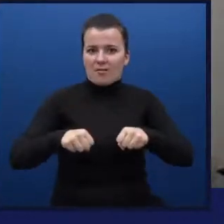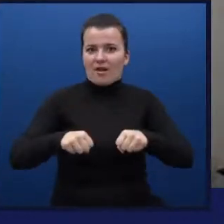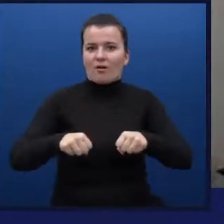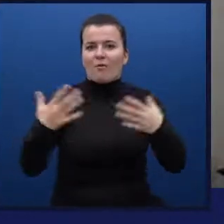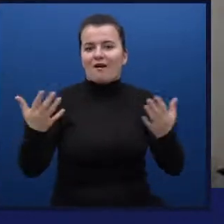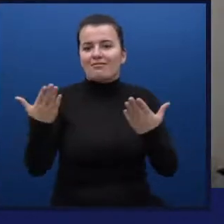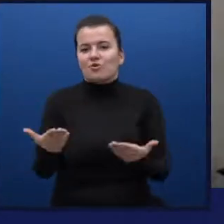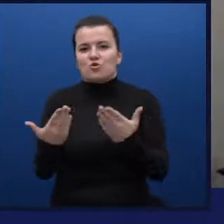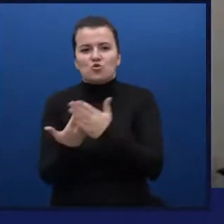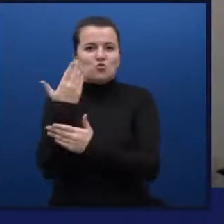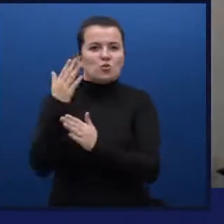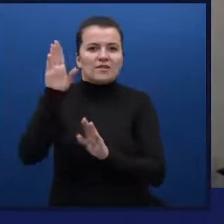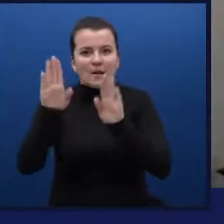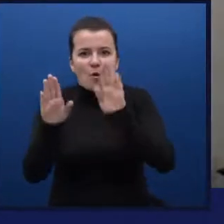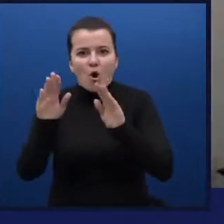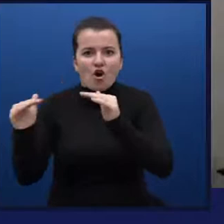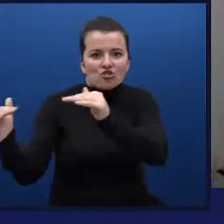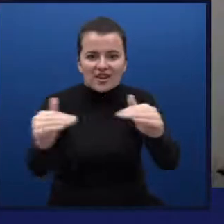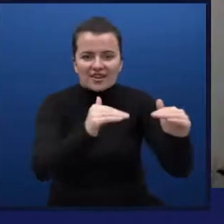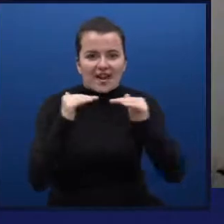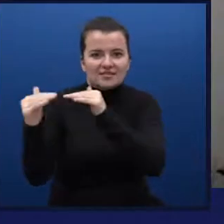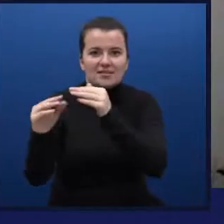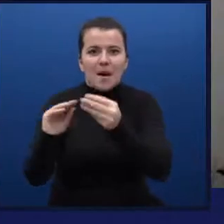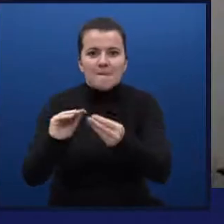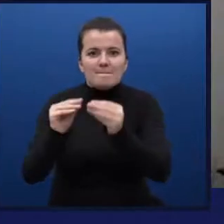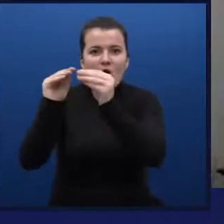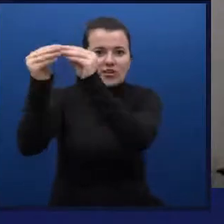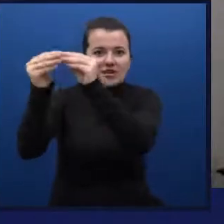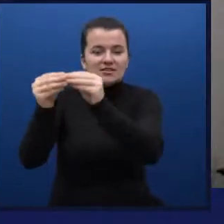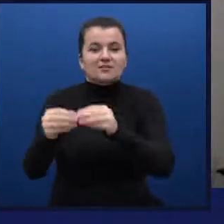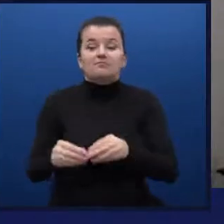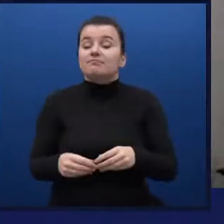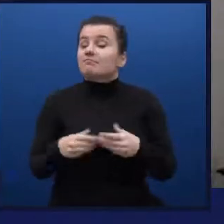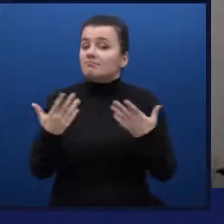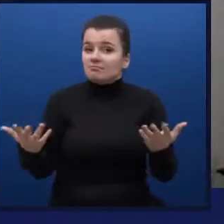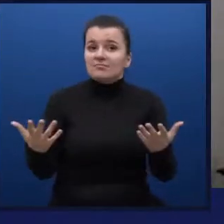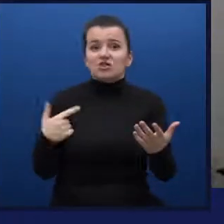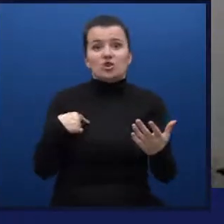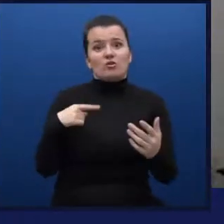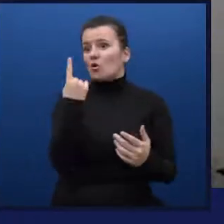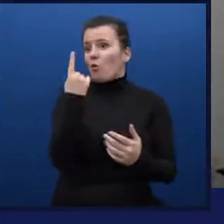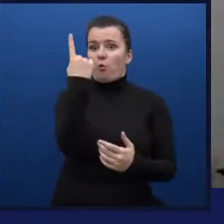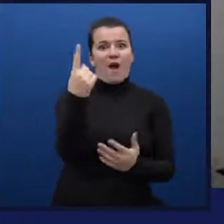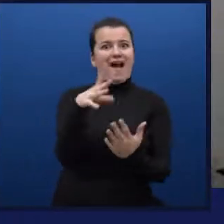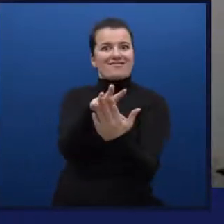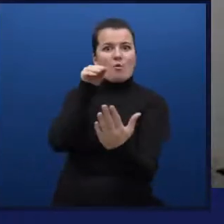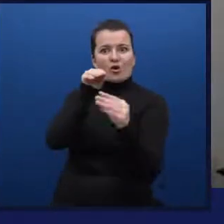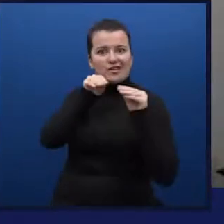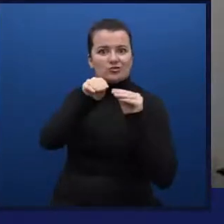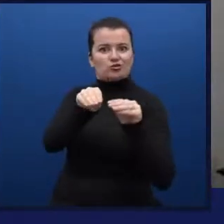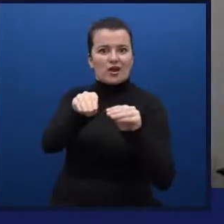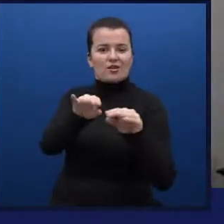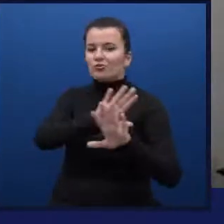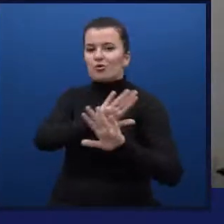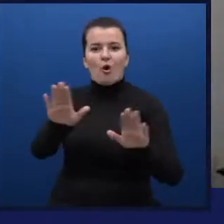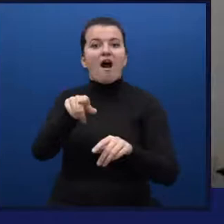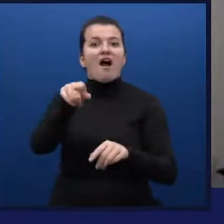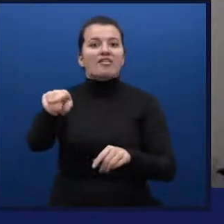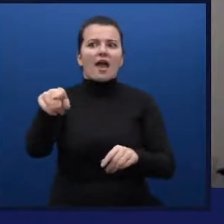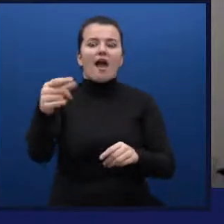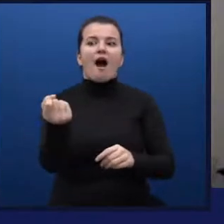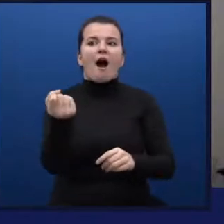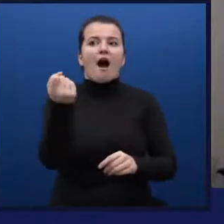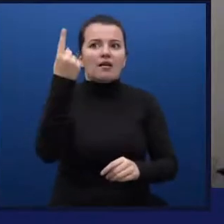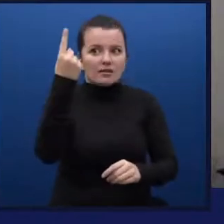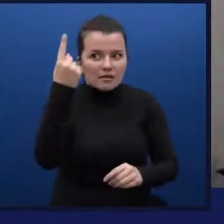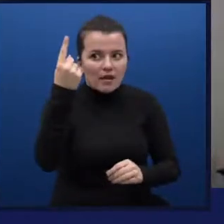ability for people to use a web browser to train a model. They don't have to train the model, but they can at least give me the right idea as my team actually